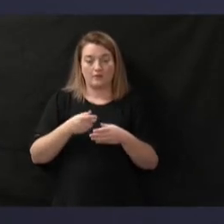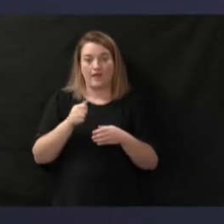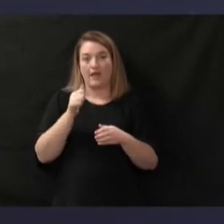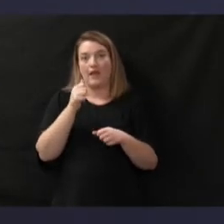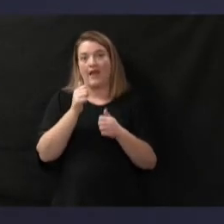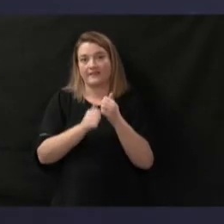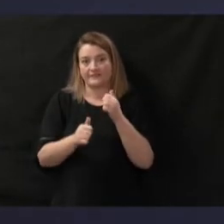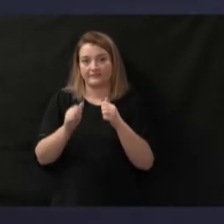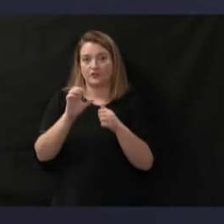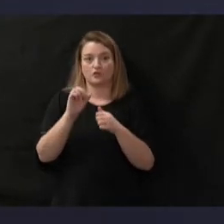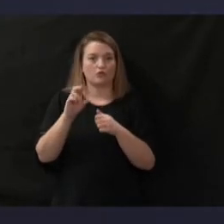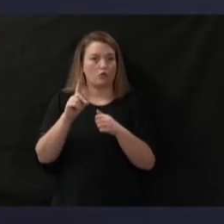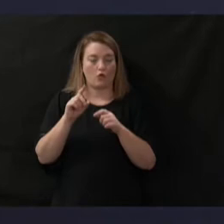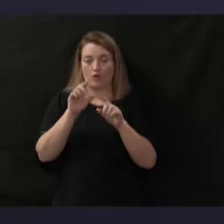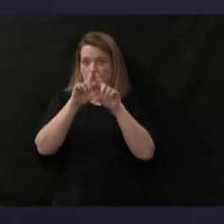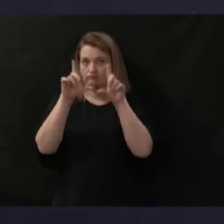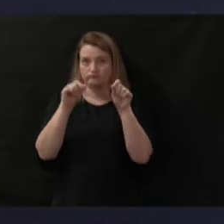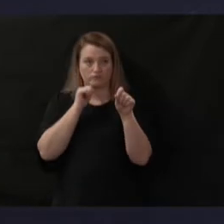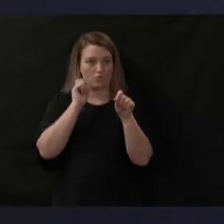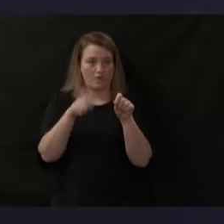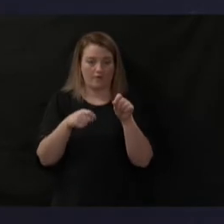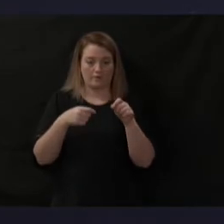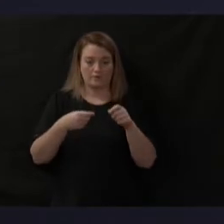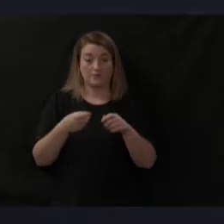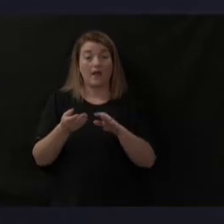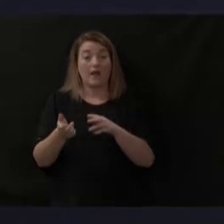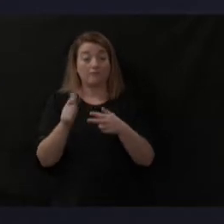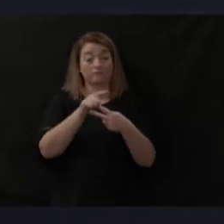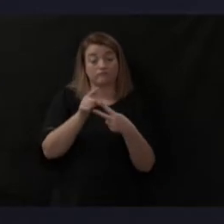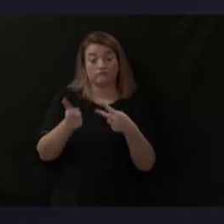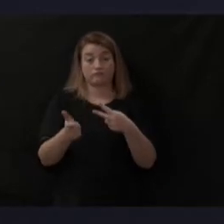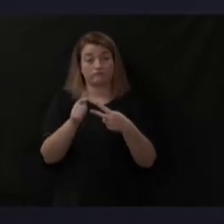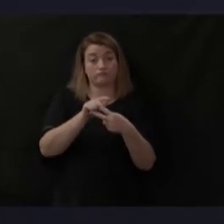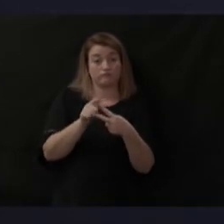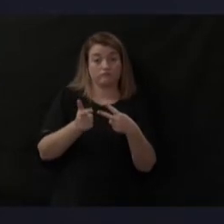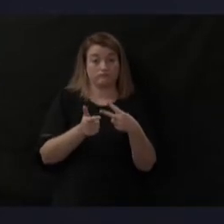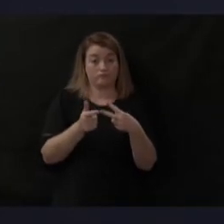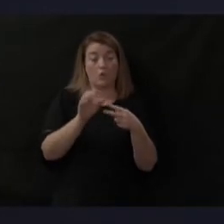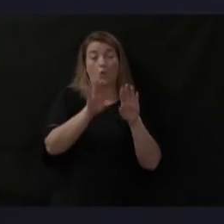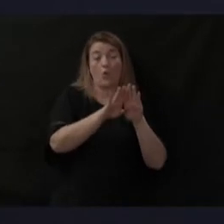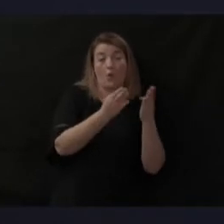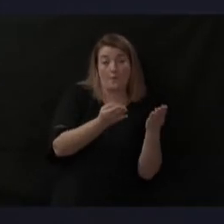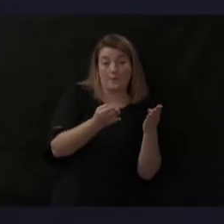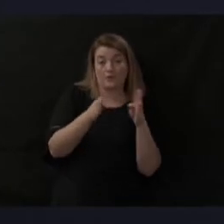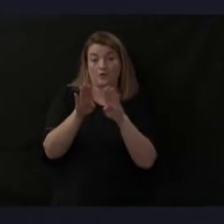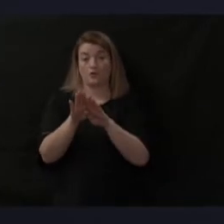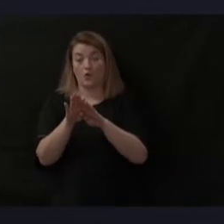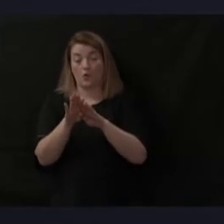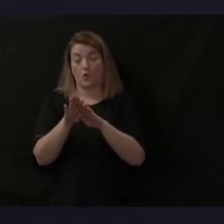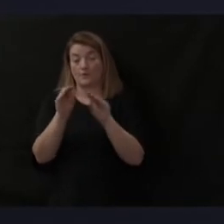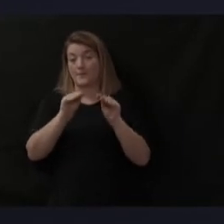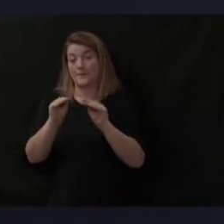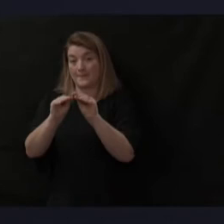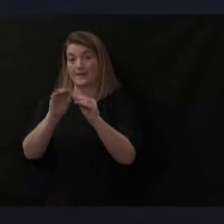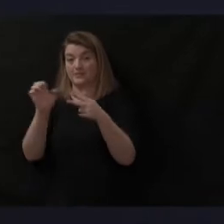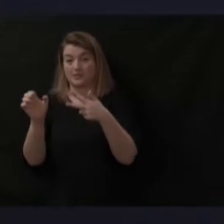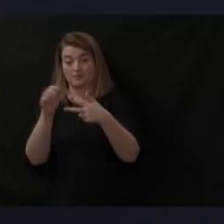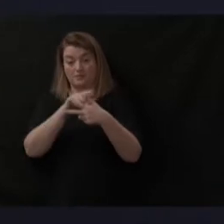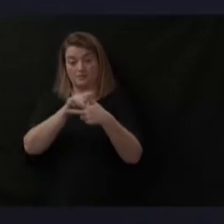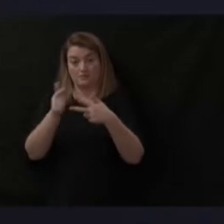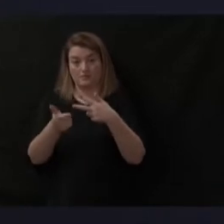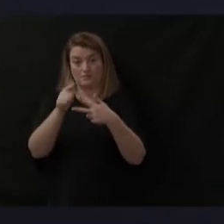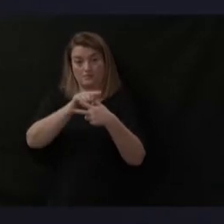I flex between open, closed, and magic key in the blending drill and had them practice. You want them to become